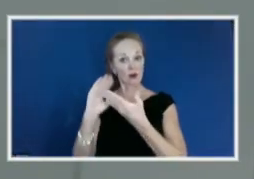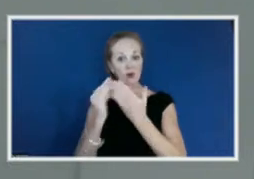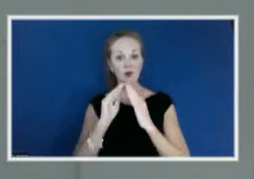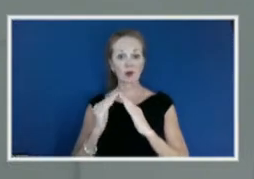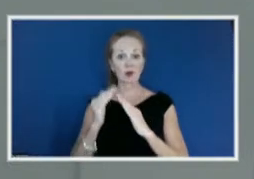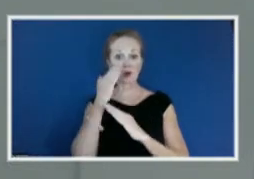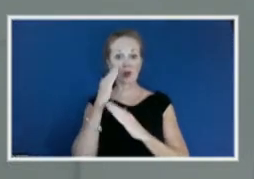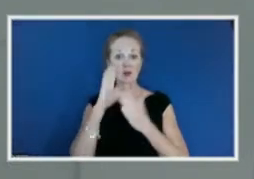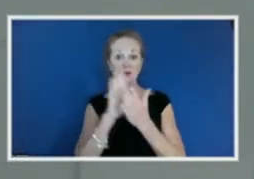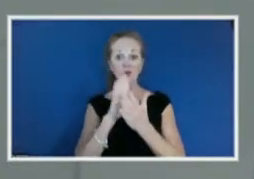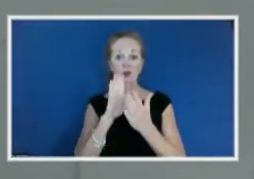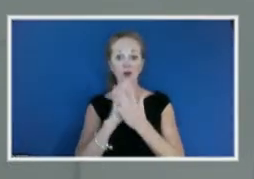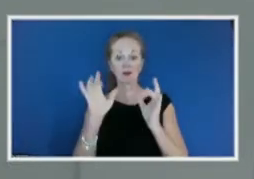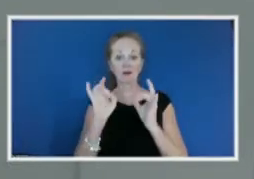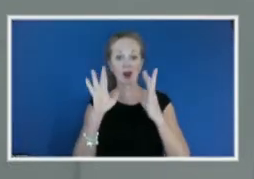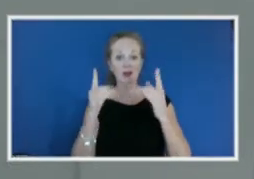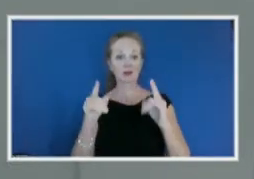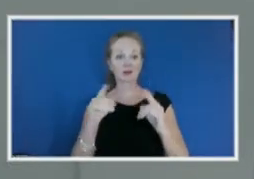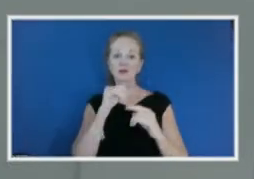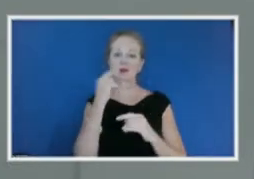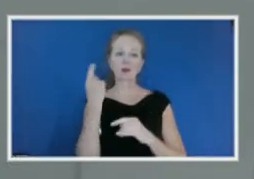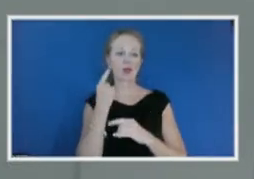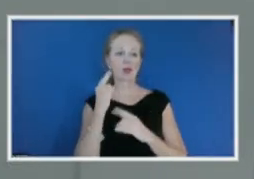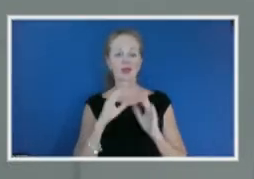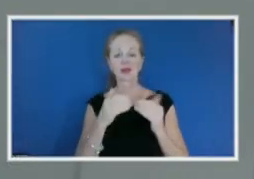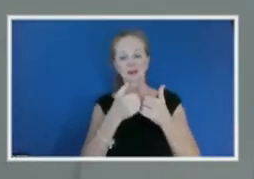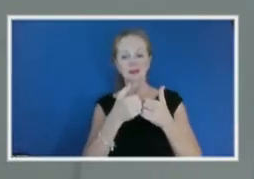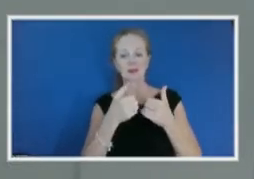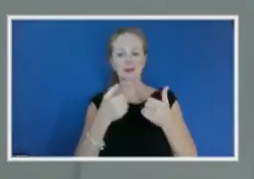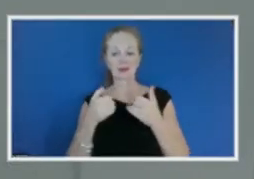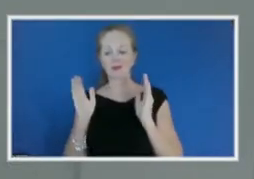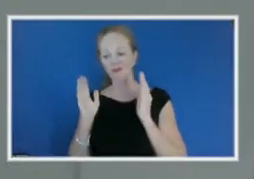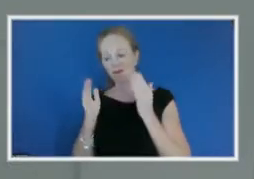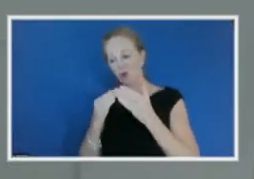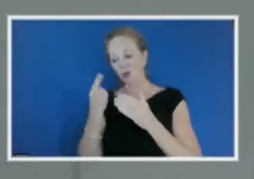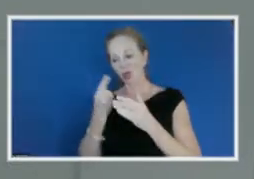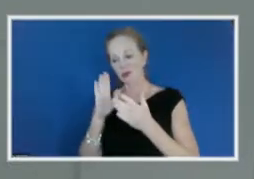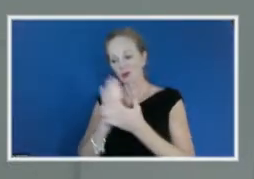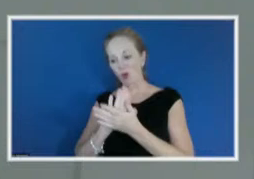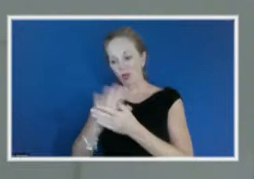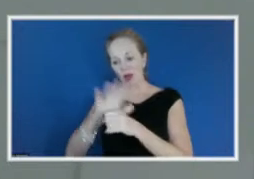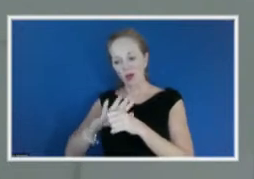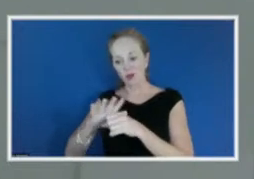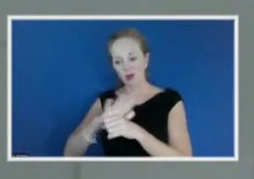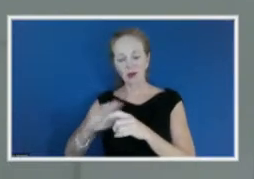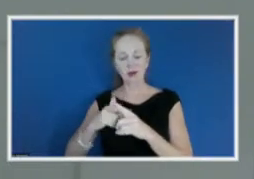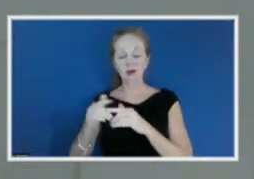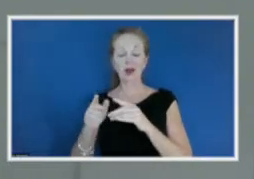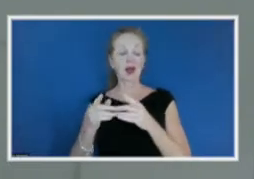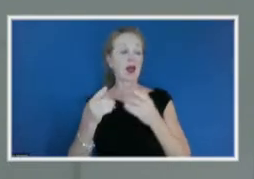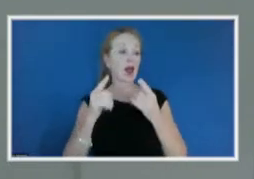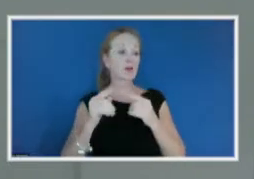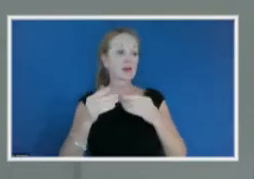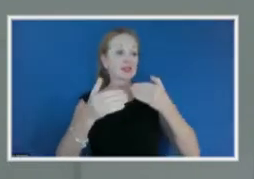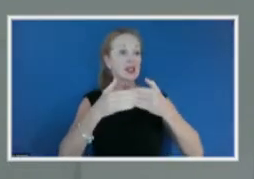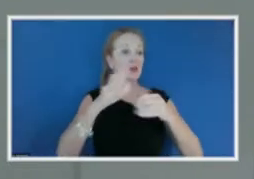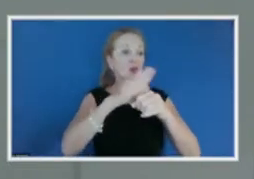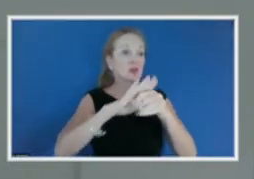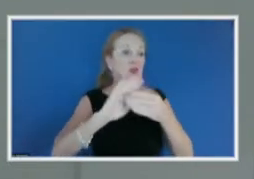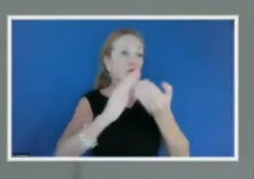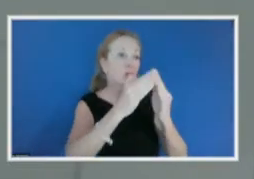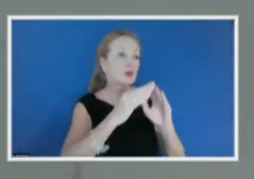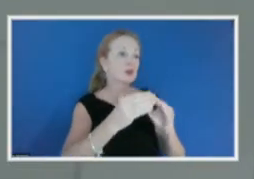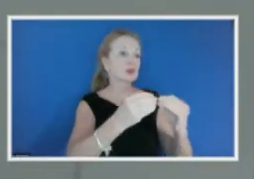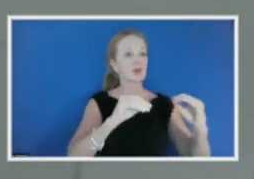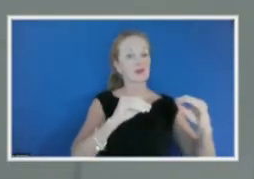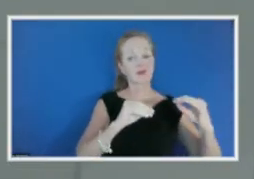school violence doesn't just get sequestered on school campuses. What happens in our neighborhoods spills into our schools and vice